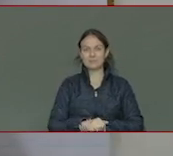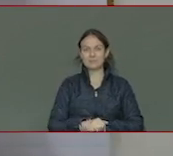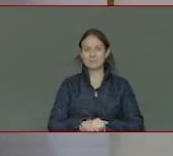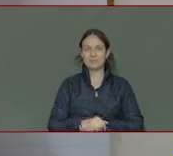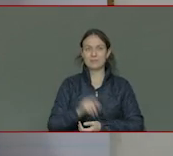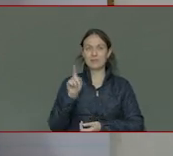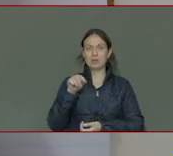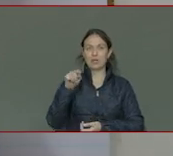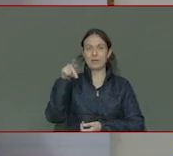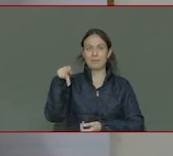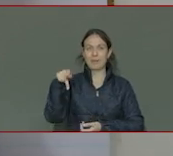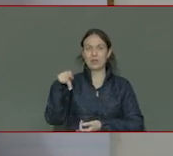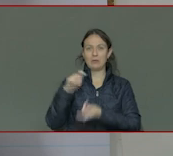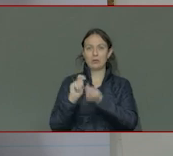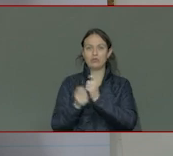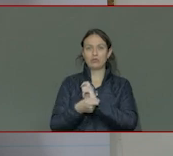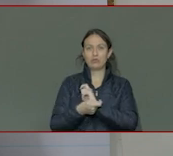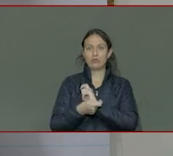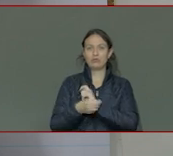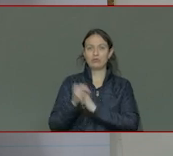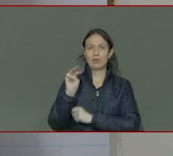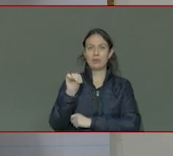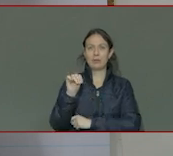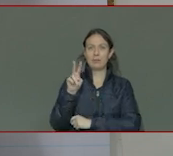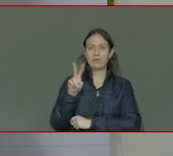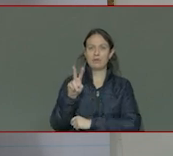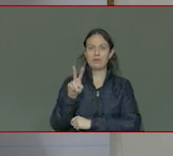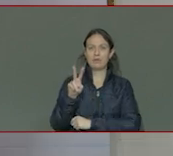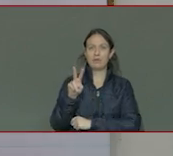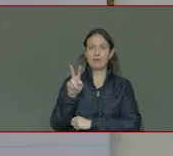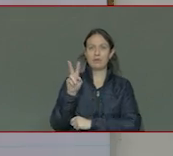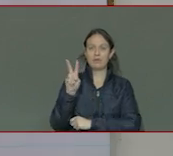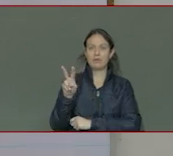Delta P becomes mVF minus VI.